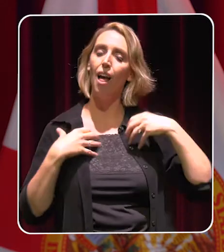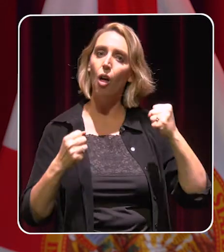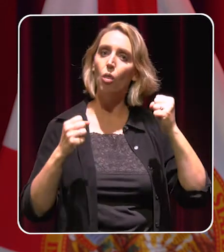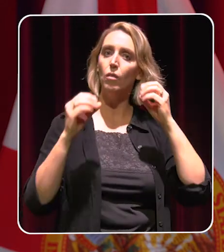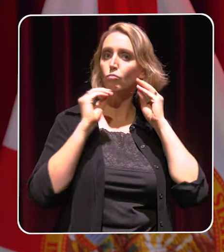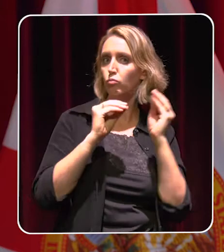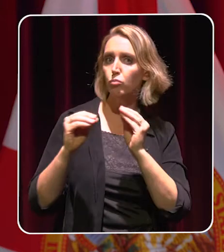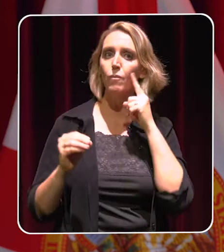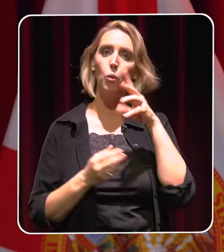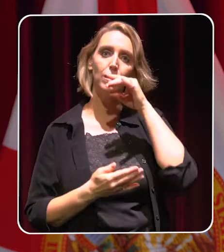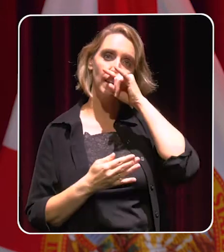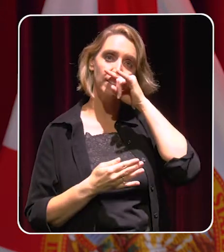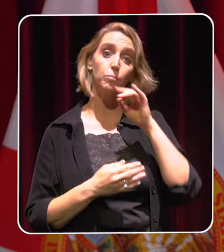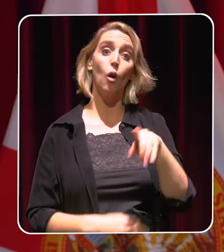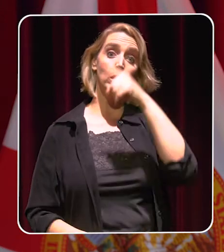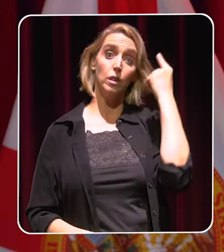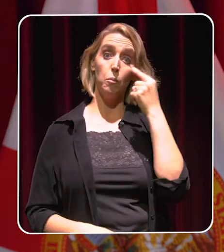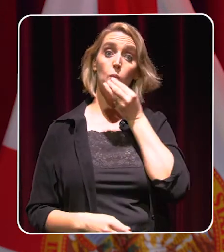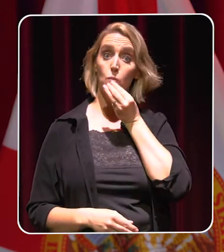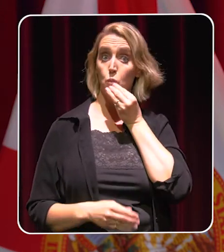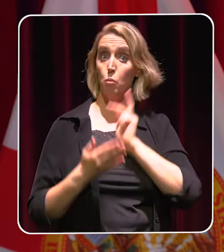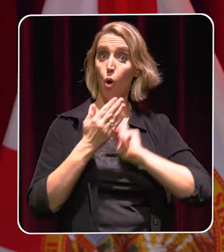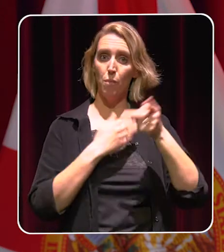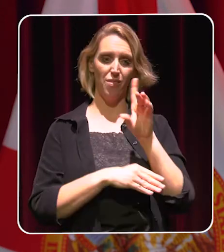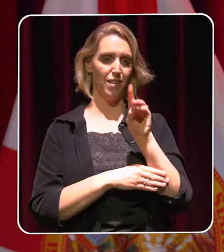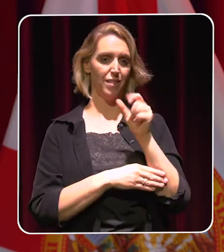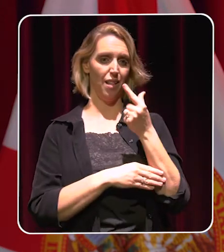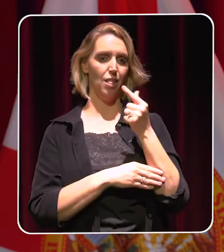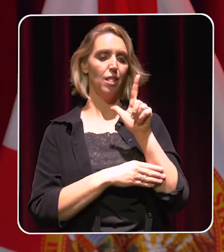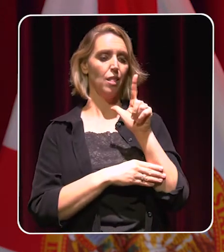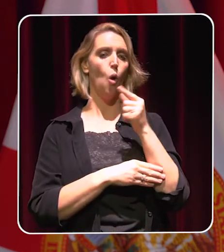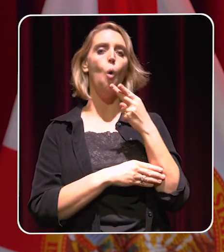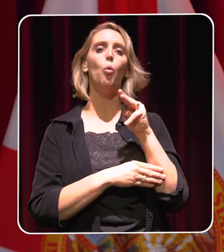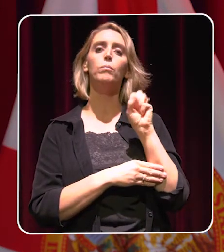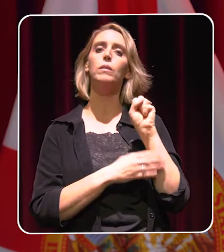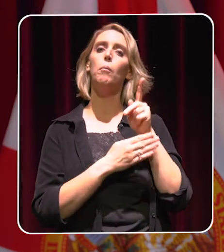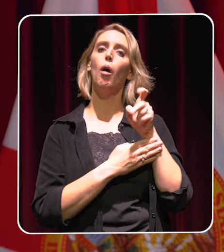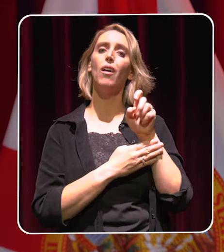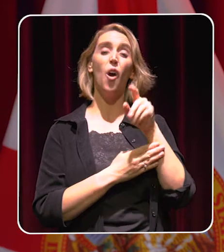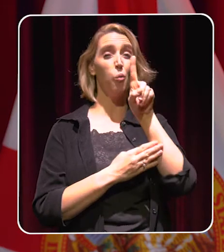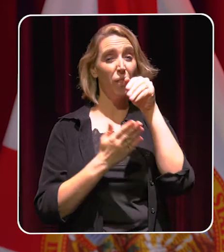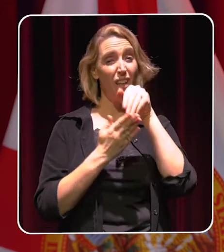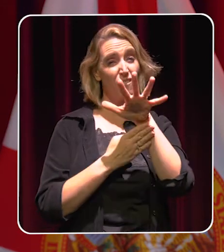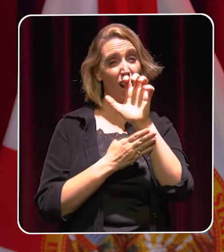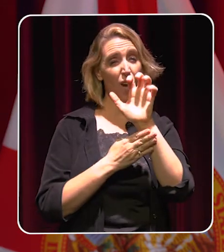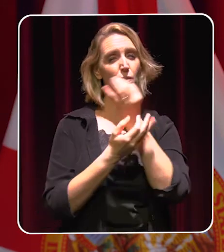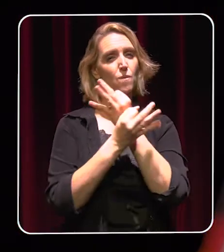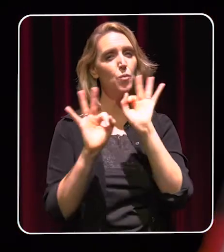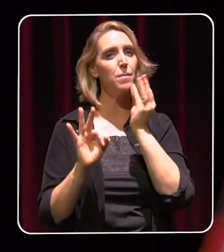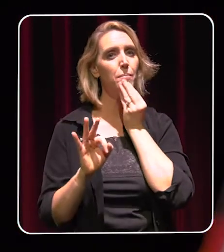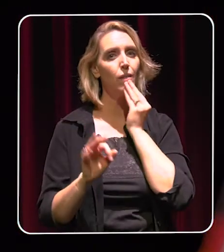health curriculum. Our summer food program at the Dell Homes Park provided more than 1,500 free meals